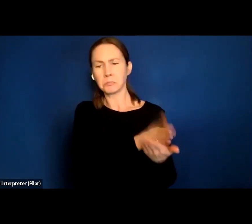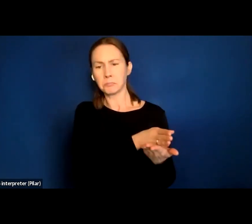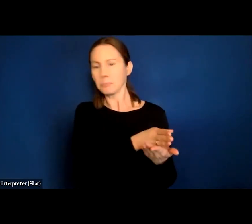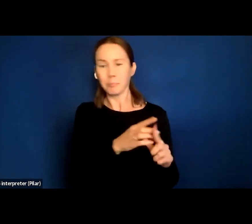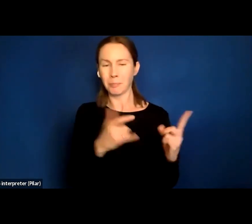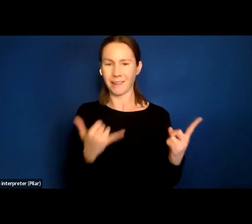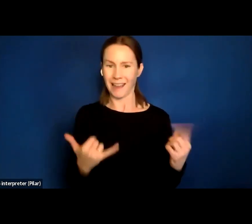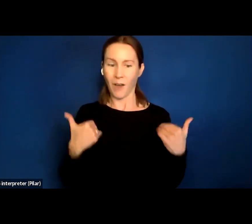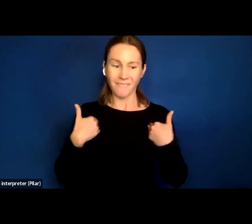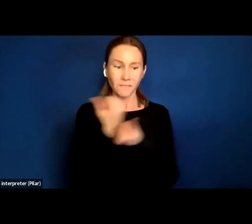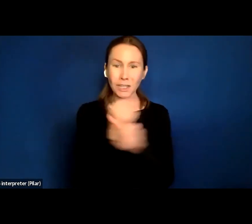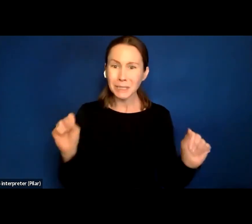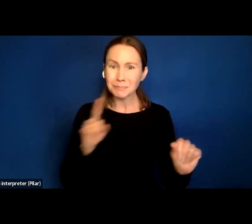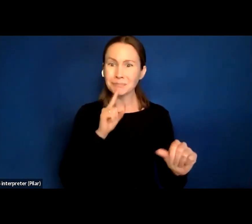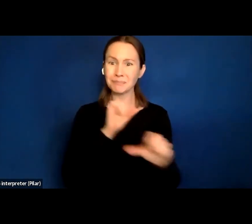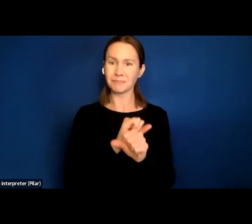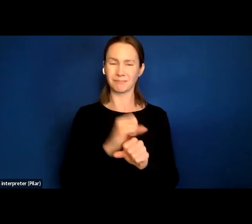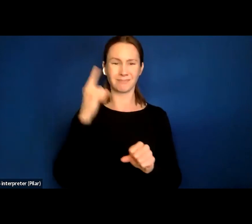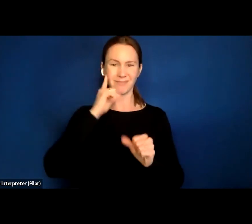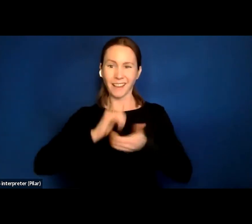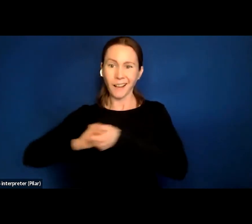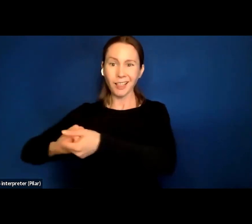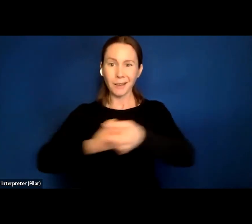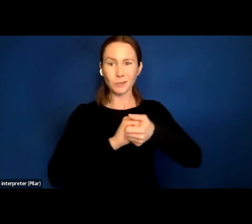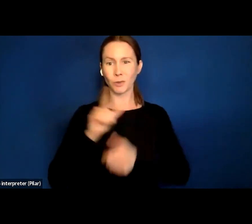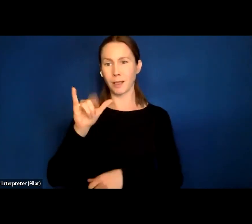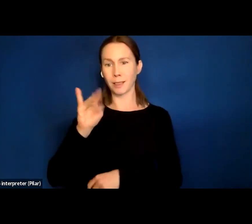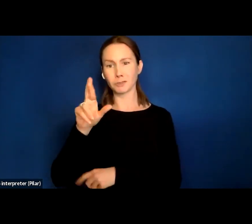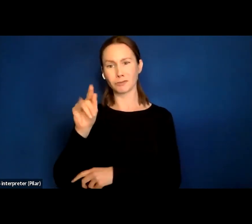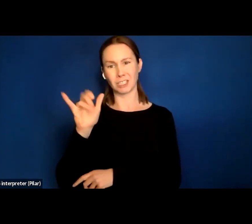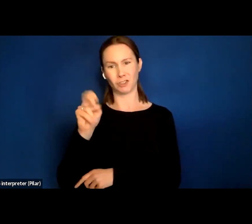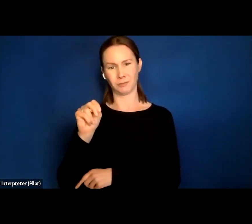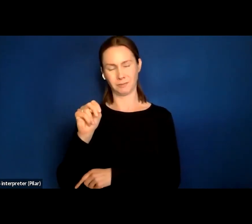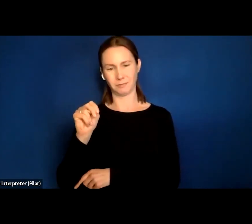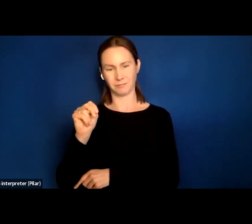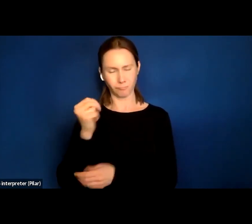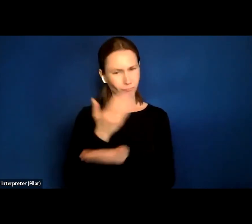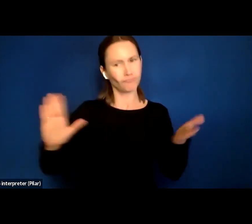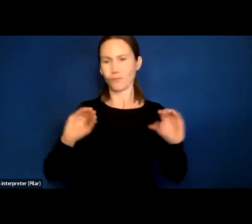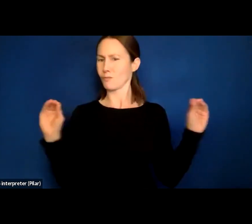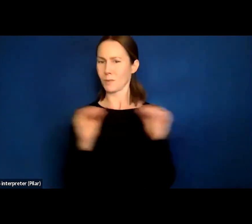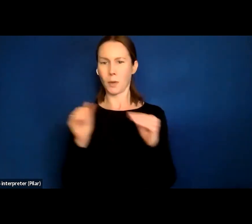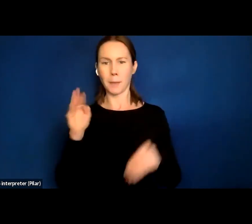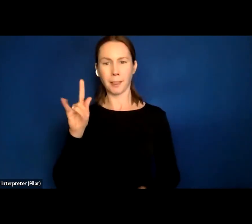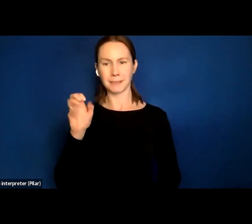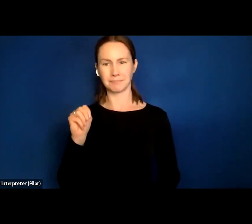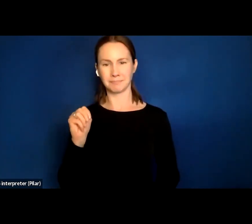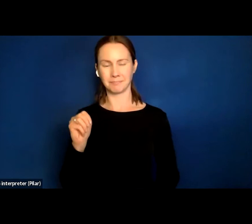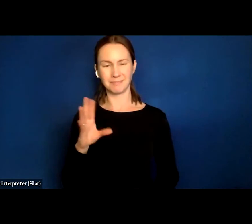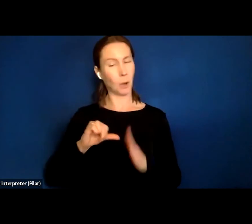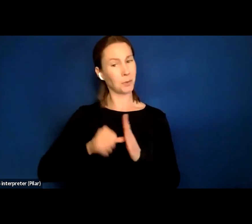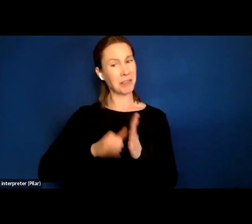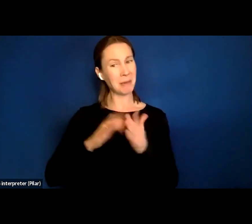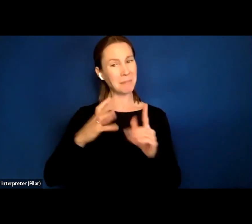to actualize collective liberation from ableism. And so to that point, and before I close, I just